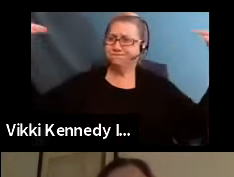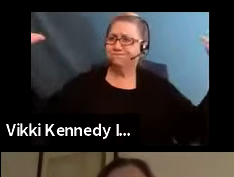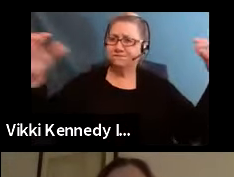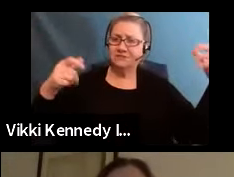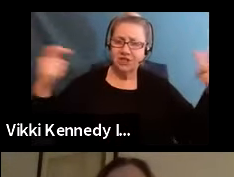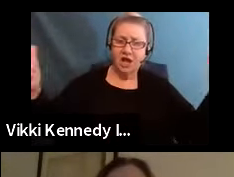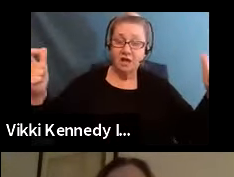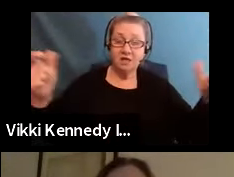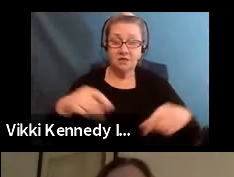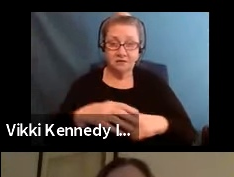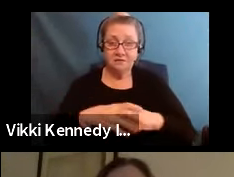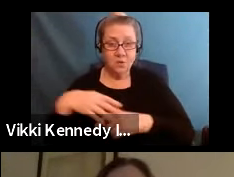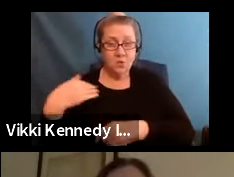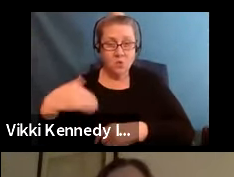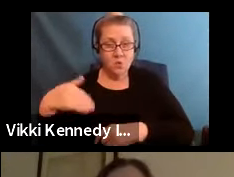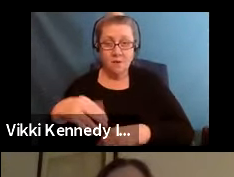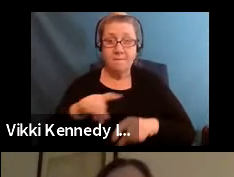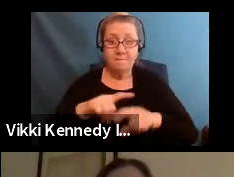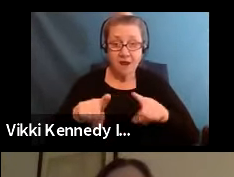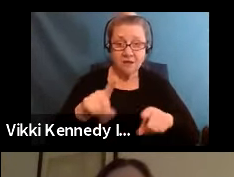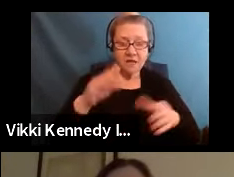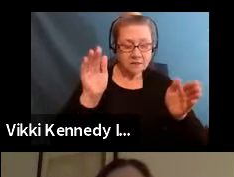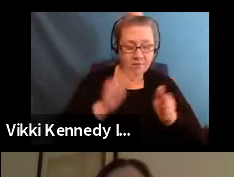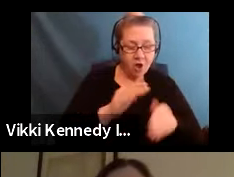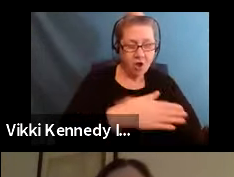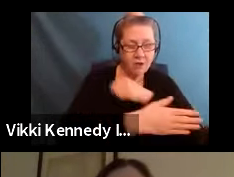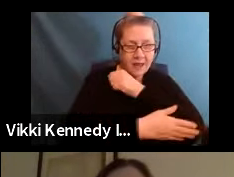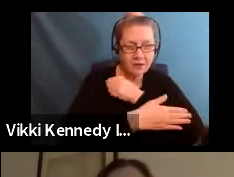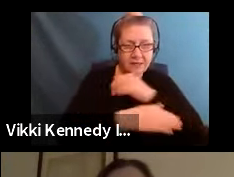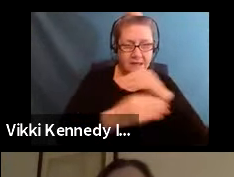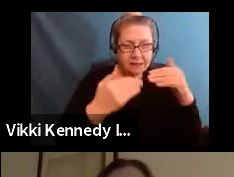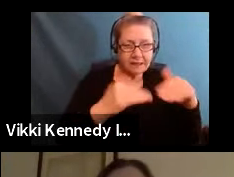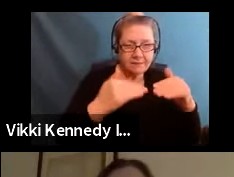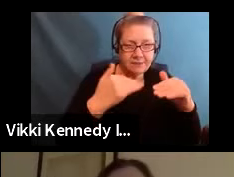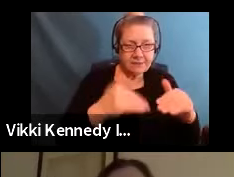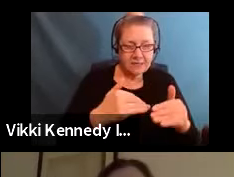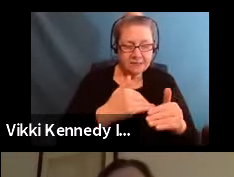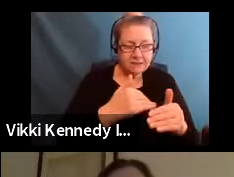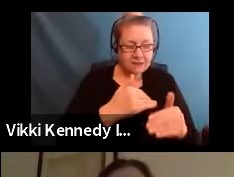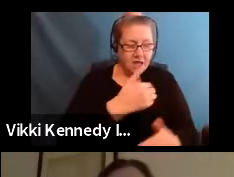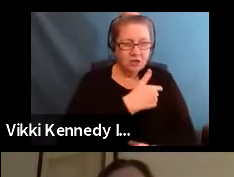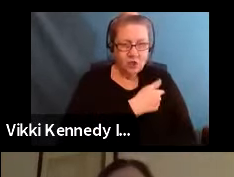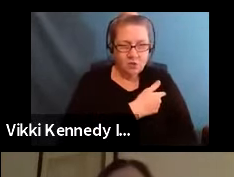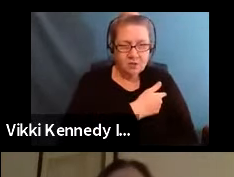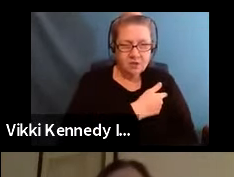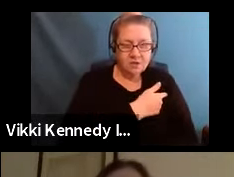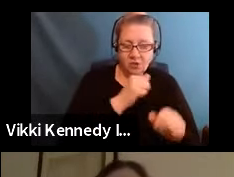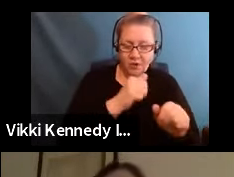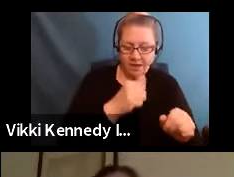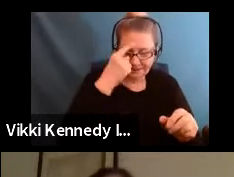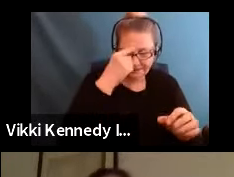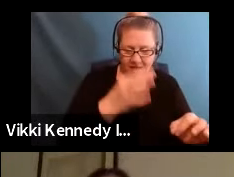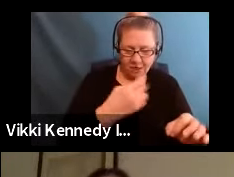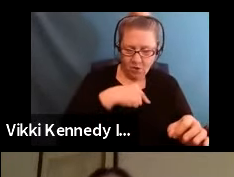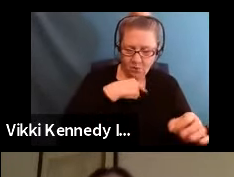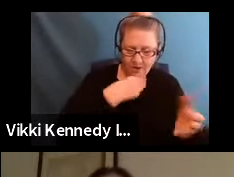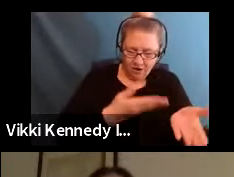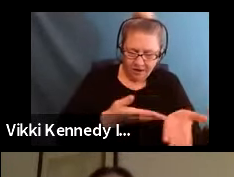a small county and you have limited doses, you can say, okay, we are in this phase and we